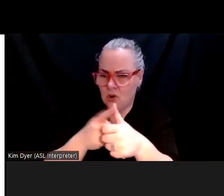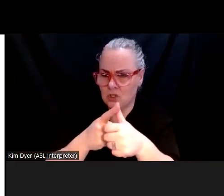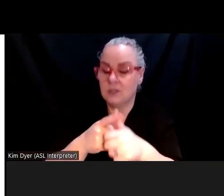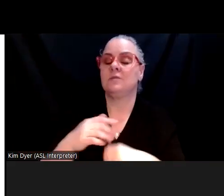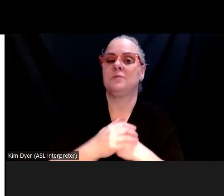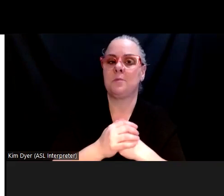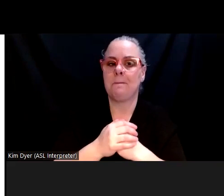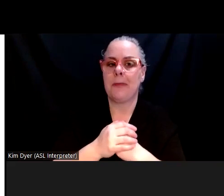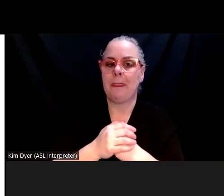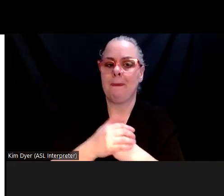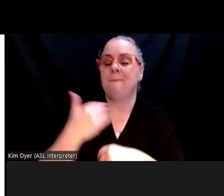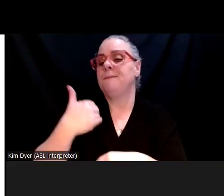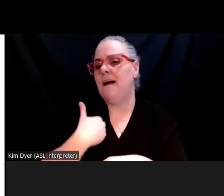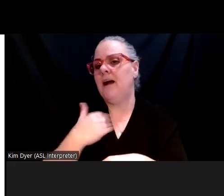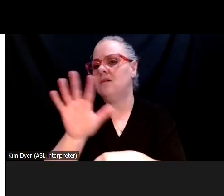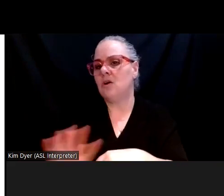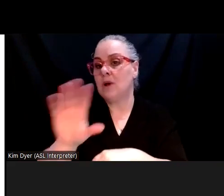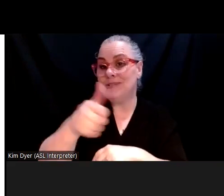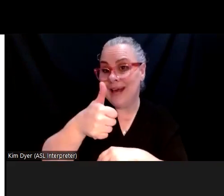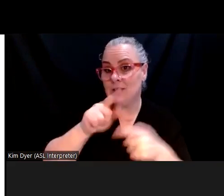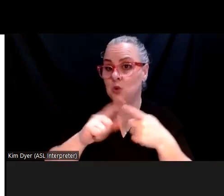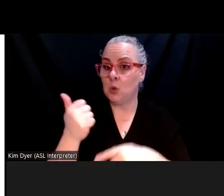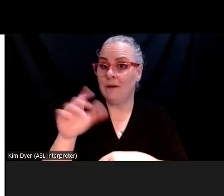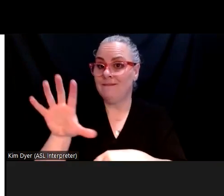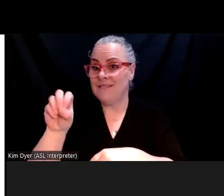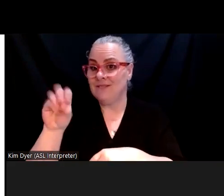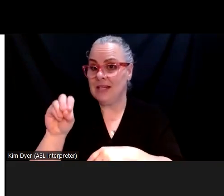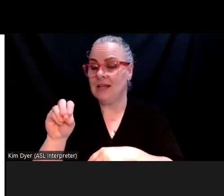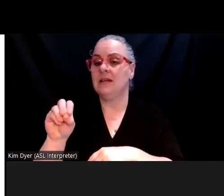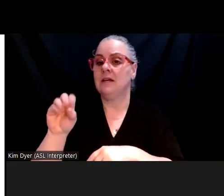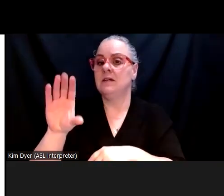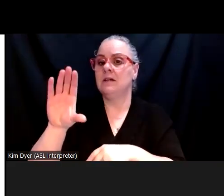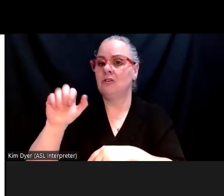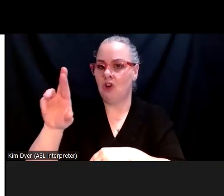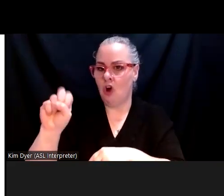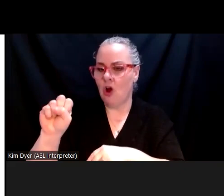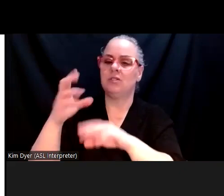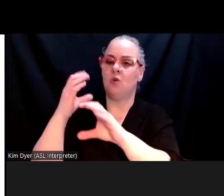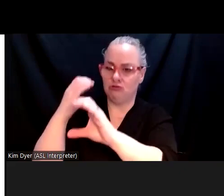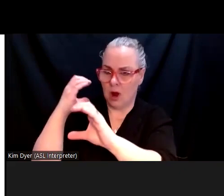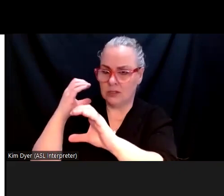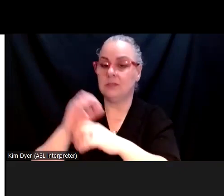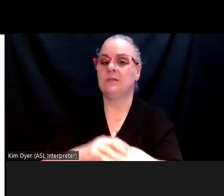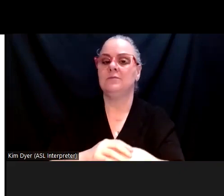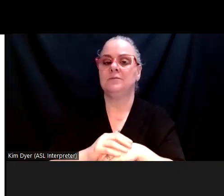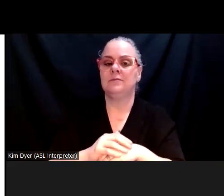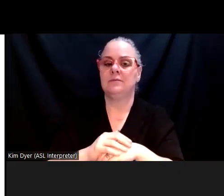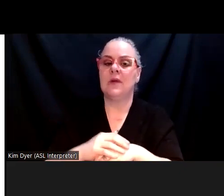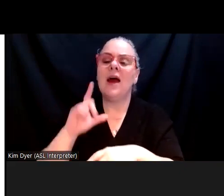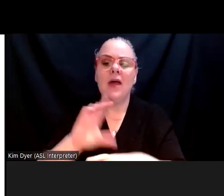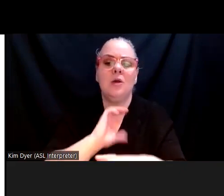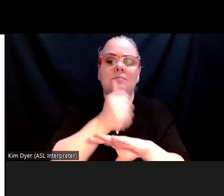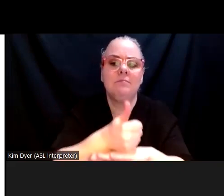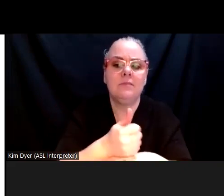have between 10 and 50 vehicles, where creating a small electric fleet